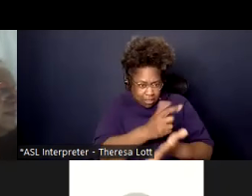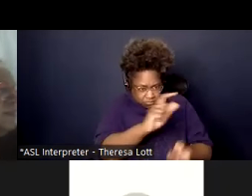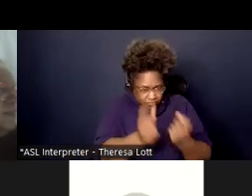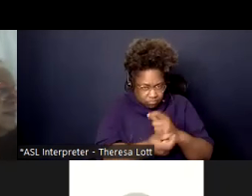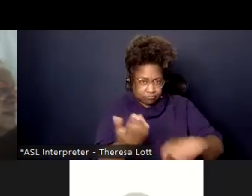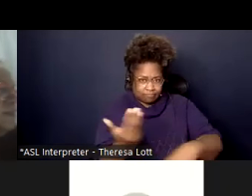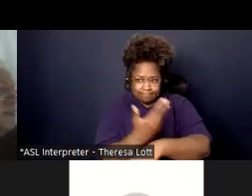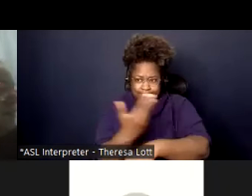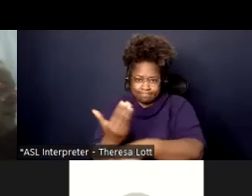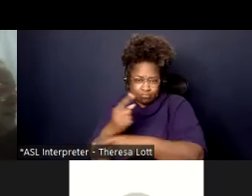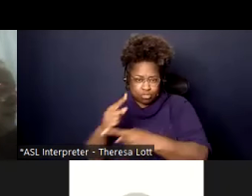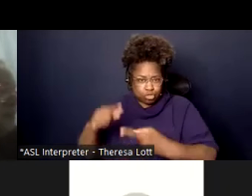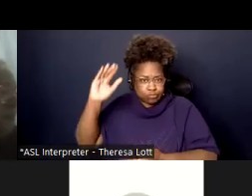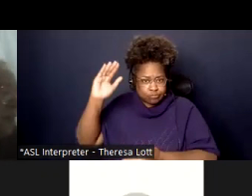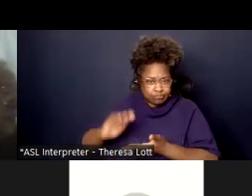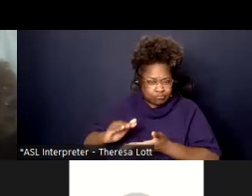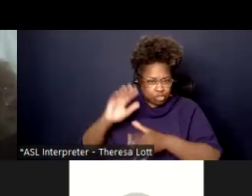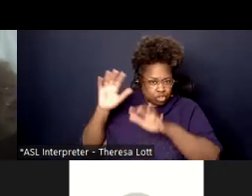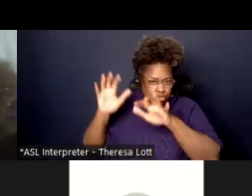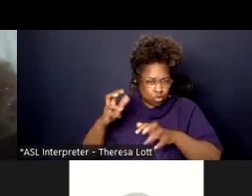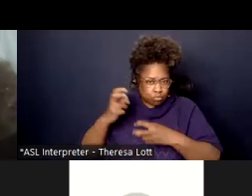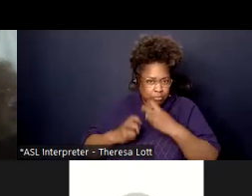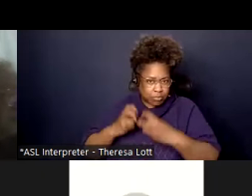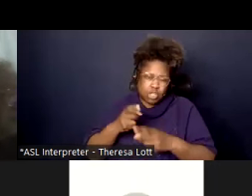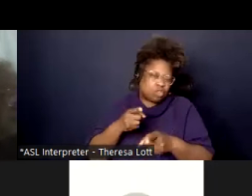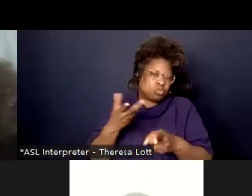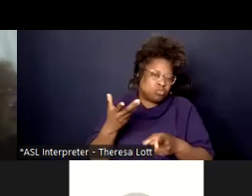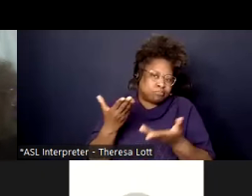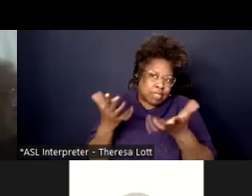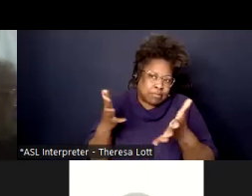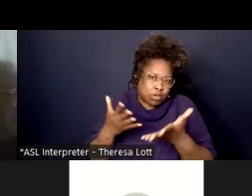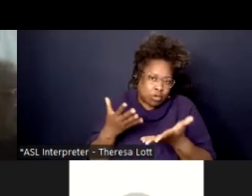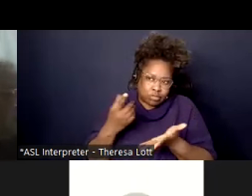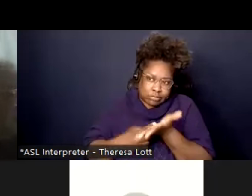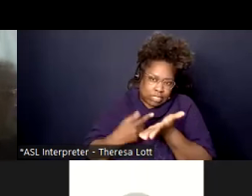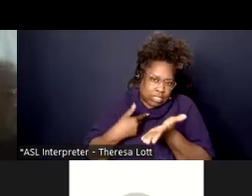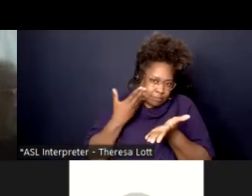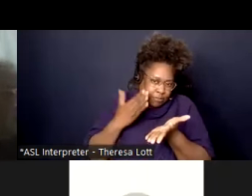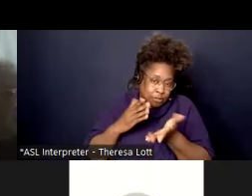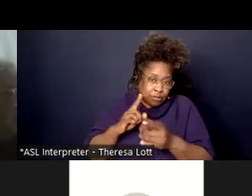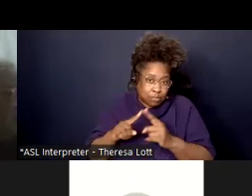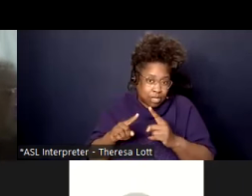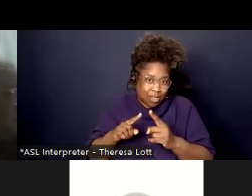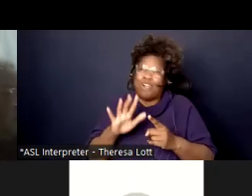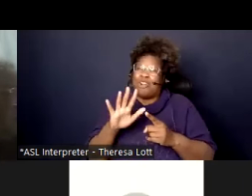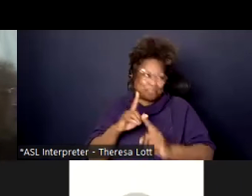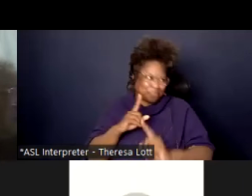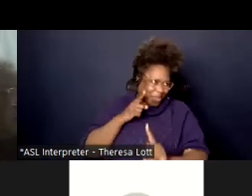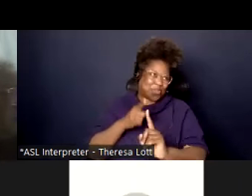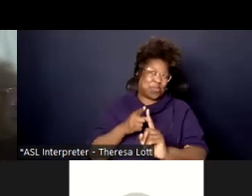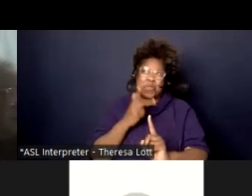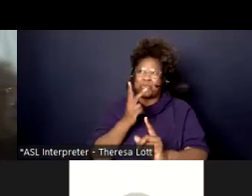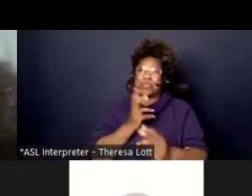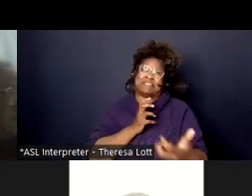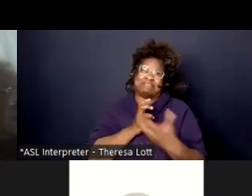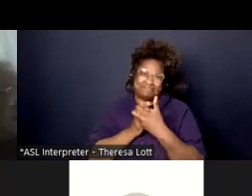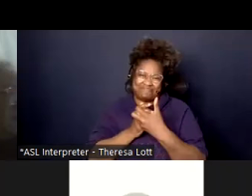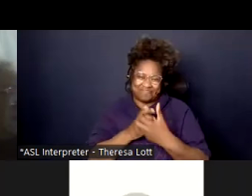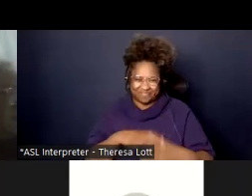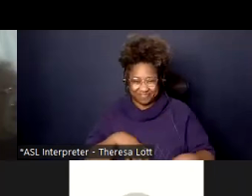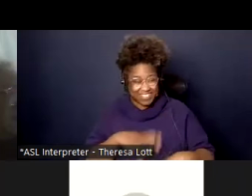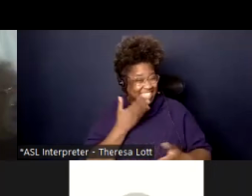came in like 10 minutes ago, so you might have already discussed it, or it might be somewhere else. But yeah, look. Goal 3. Yeah, no, very